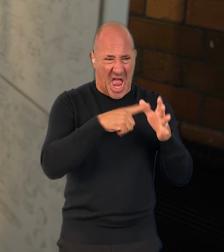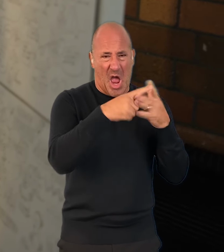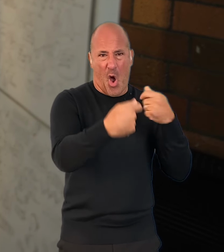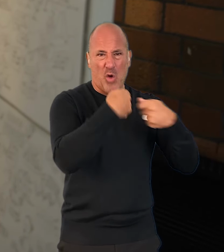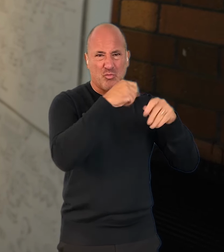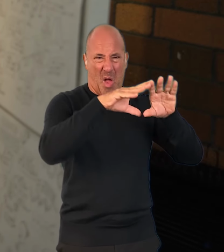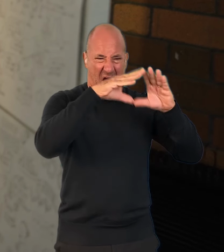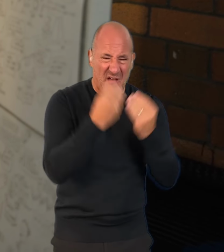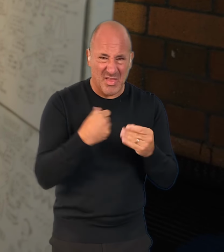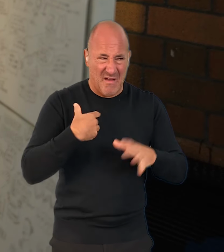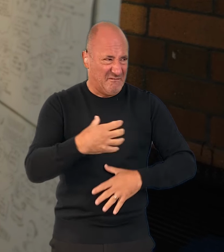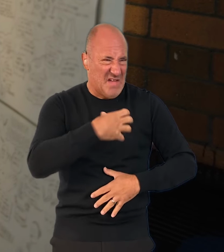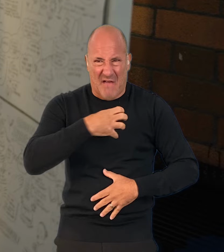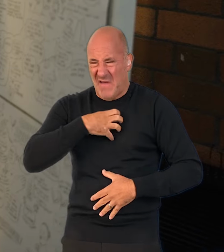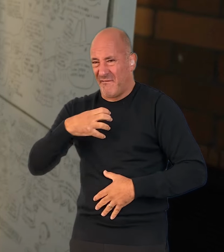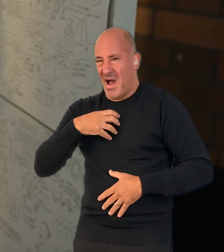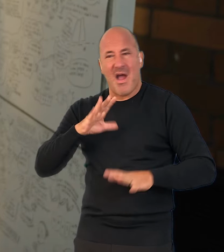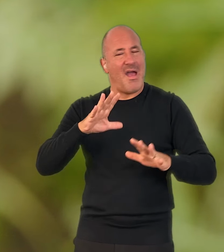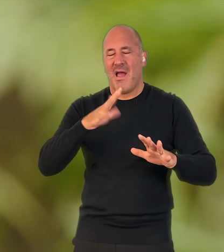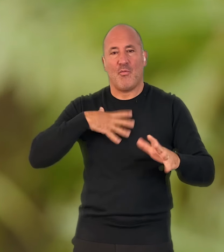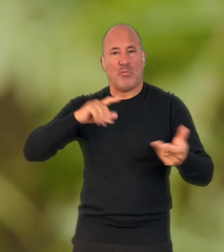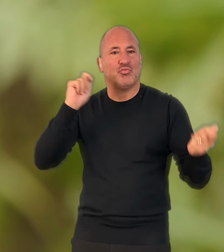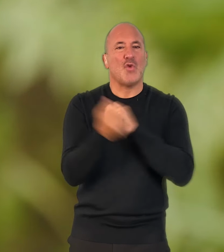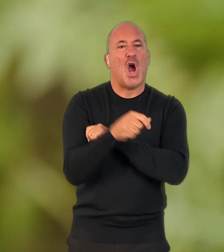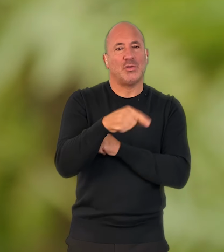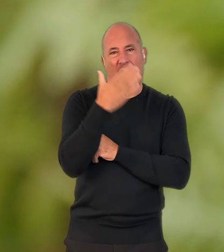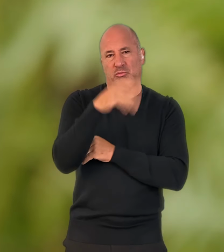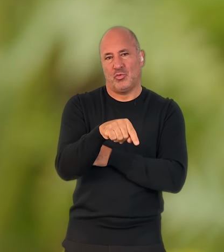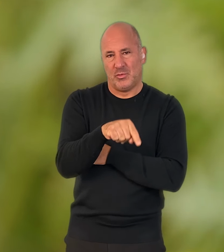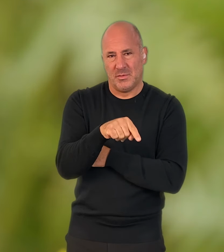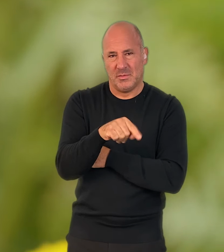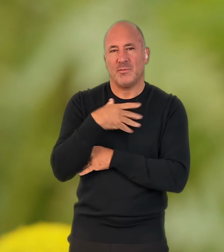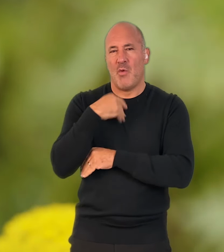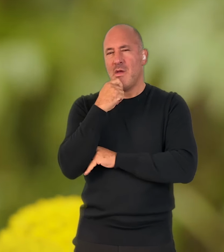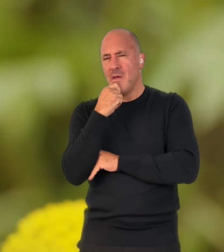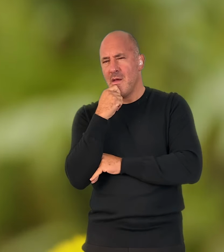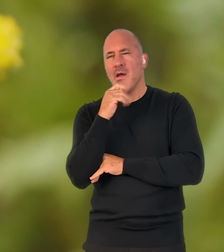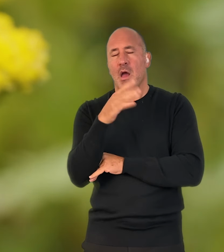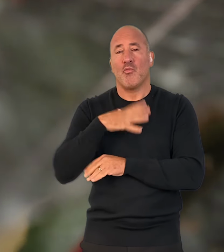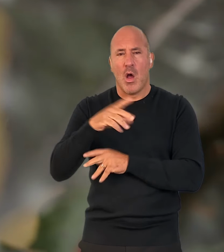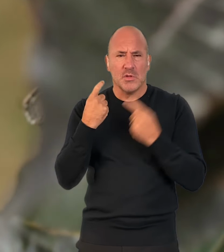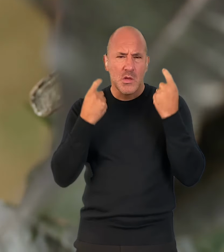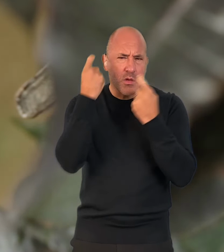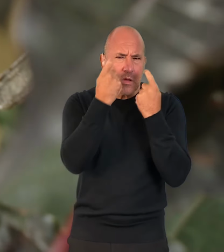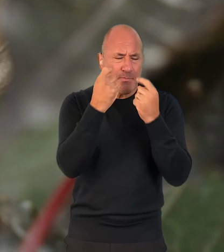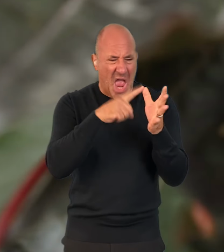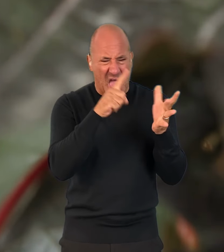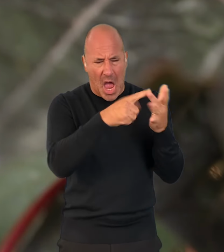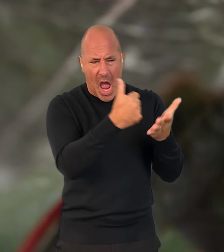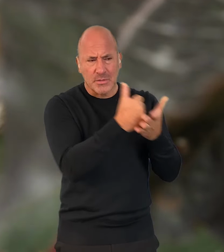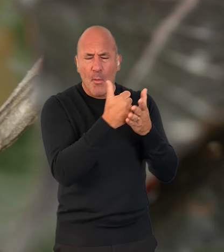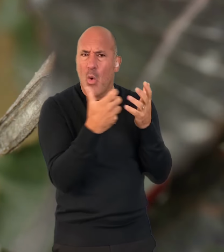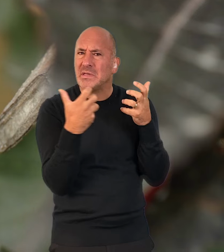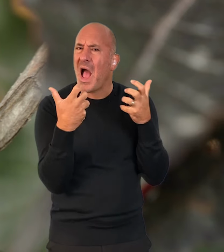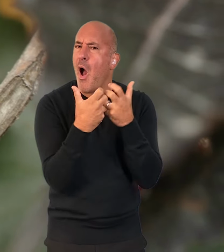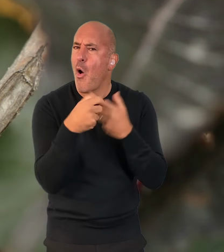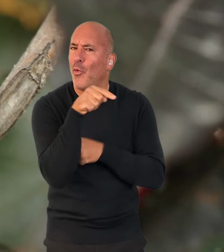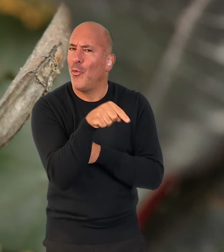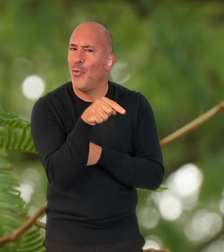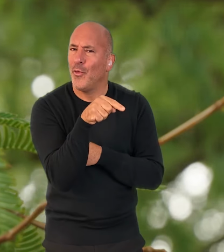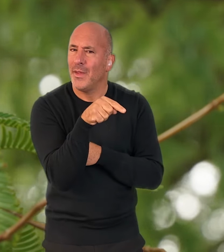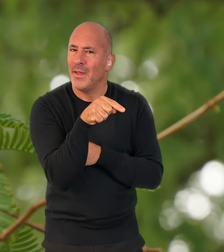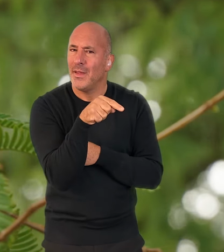no say and like all this kind of fear-mongering. We've kind of approached it from a place of curiosity where we're kind of like, how can